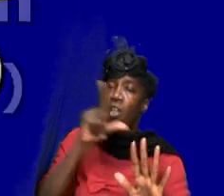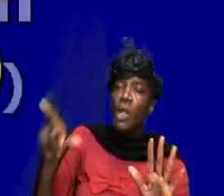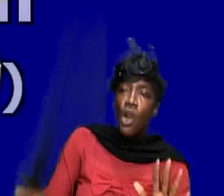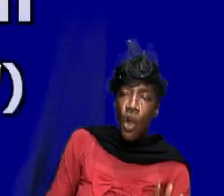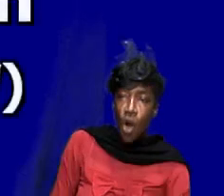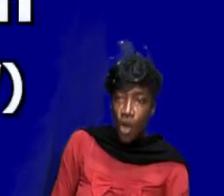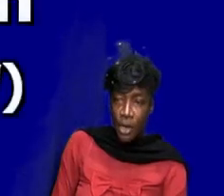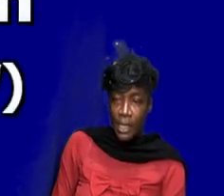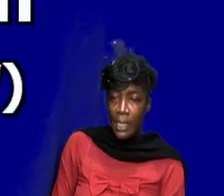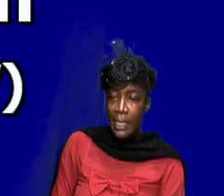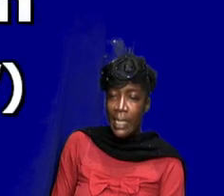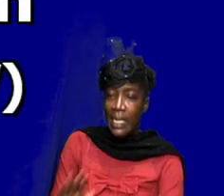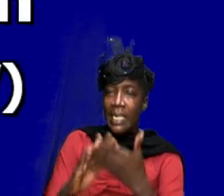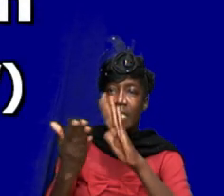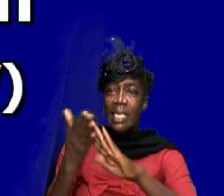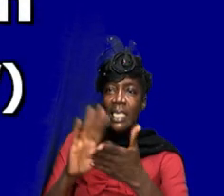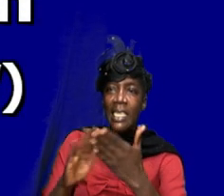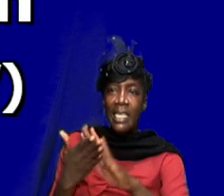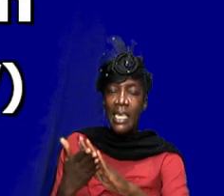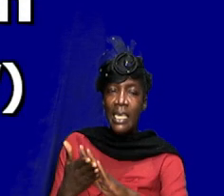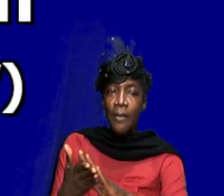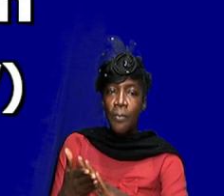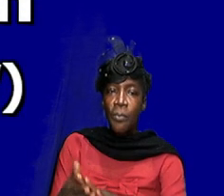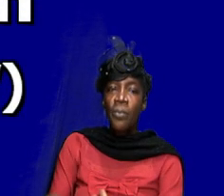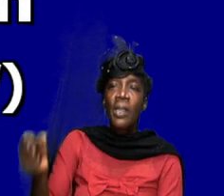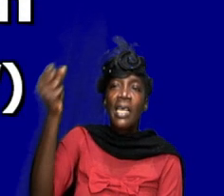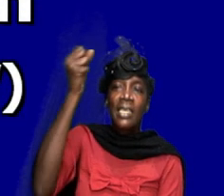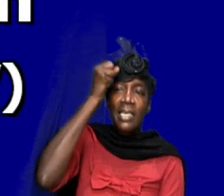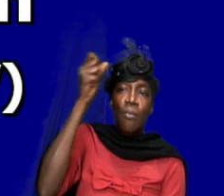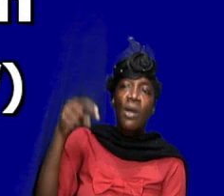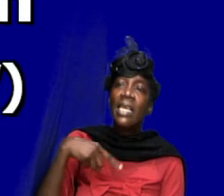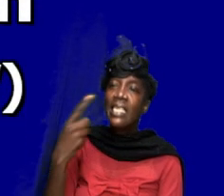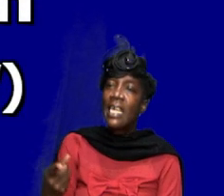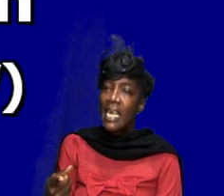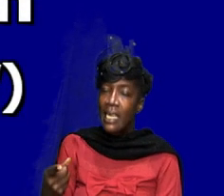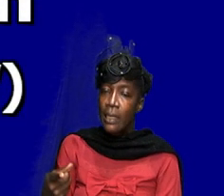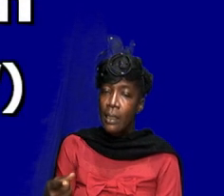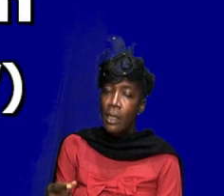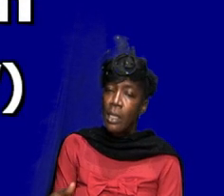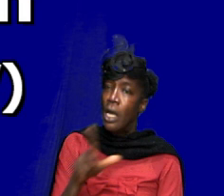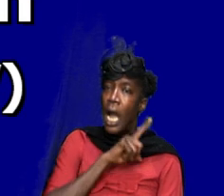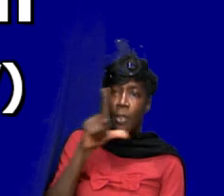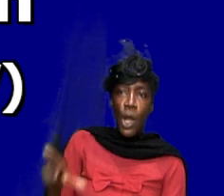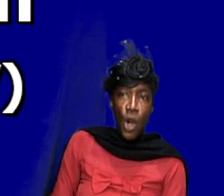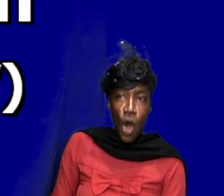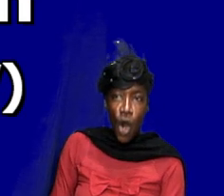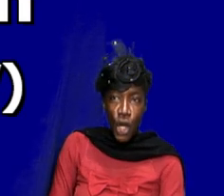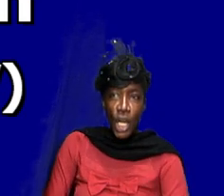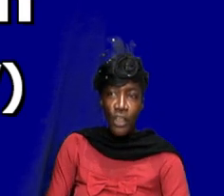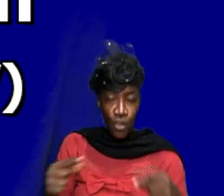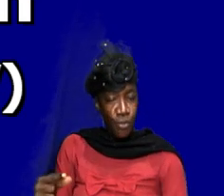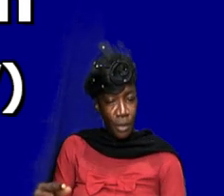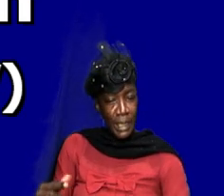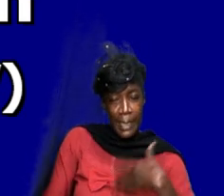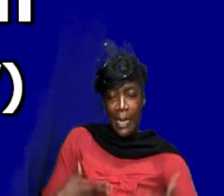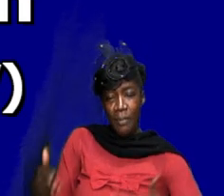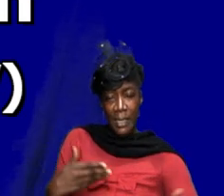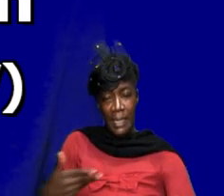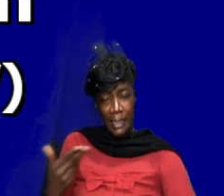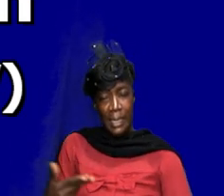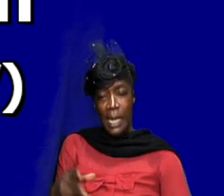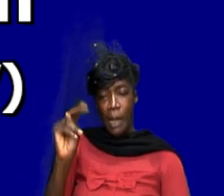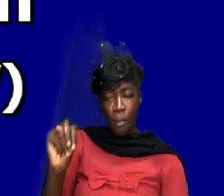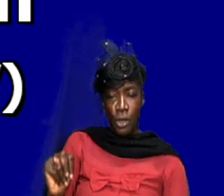Gilgal. And Samuel said, had the Lord as great delight in burnt